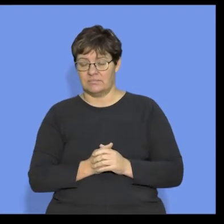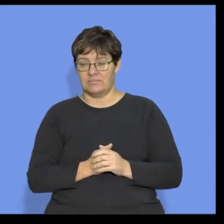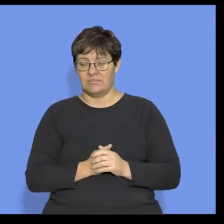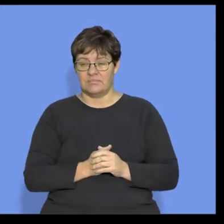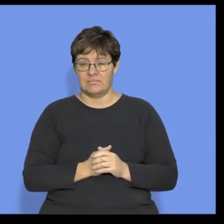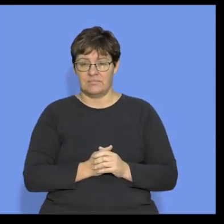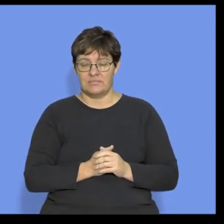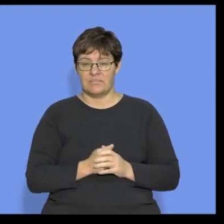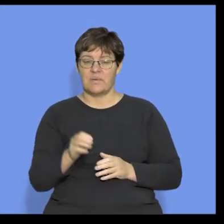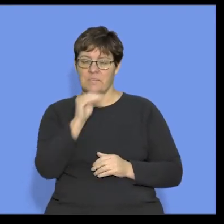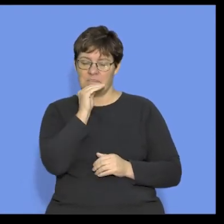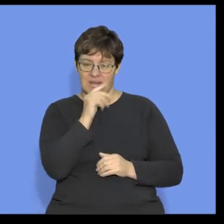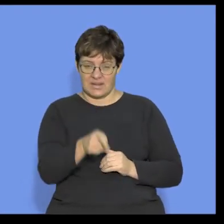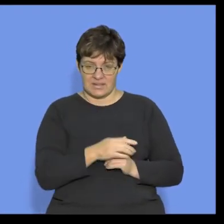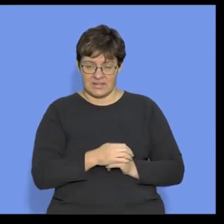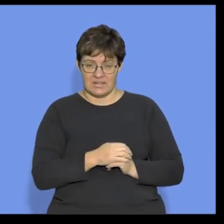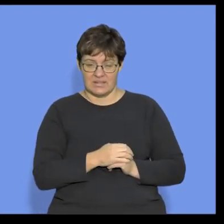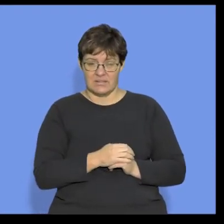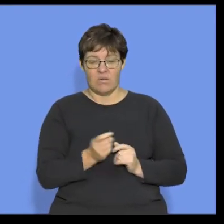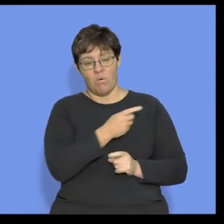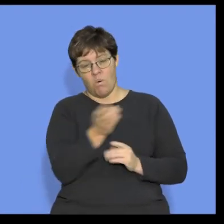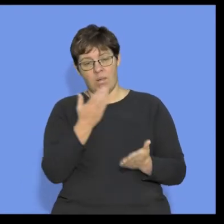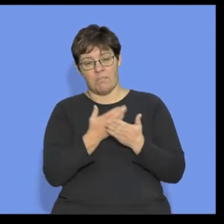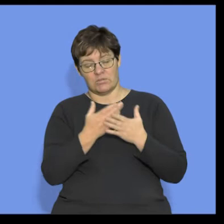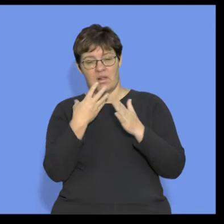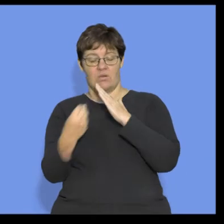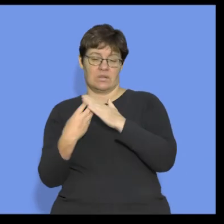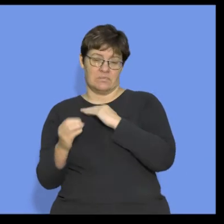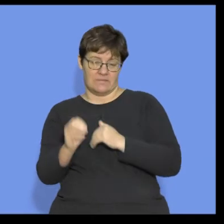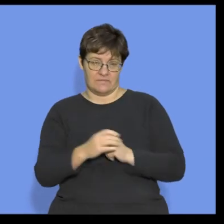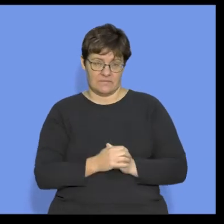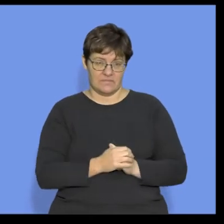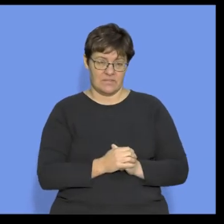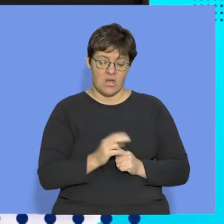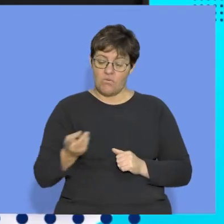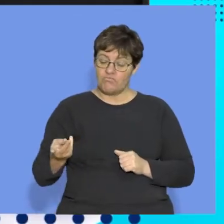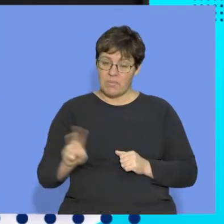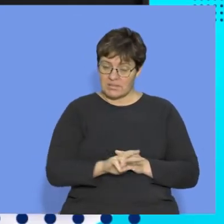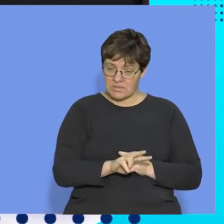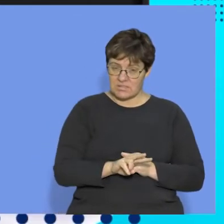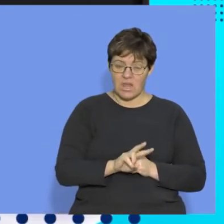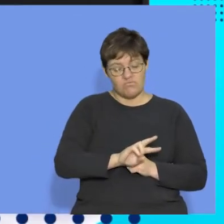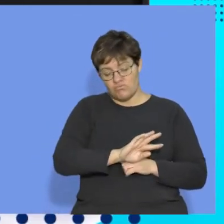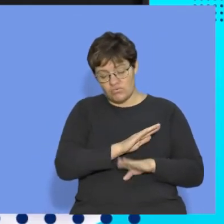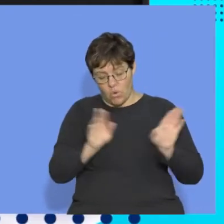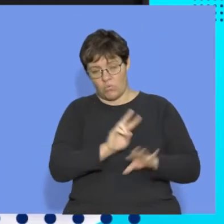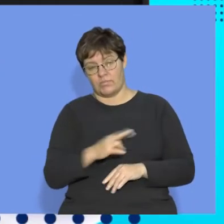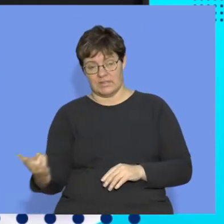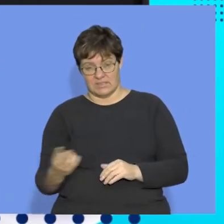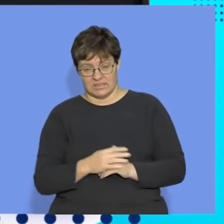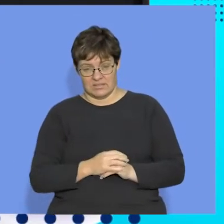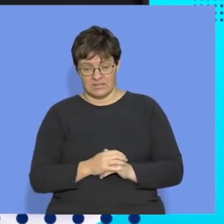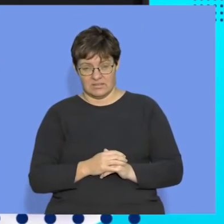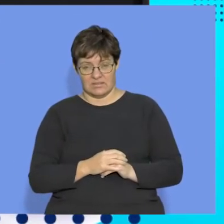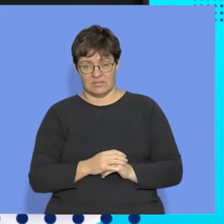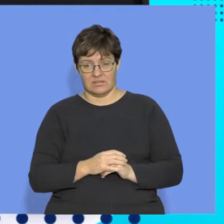together. So this is what it means. These are all your possible outcomes. A replacement and no